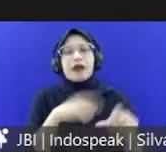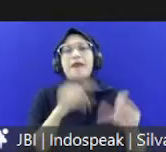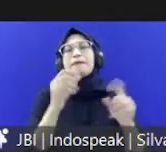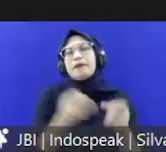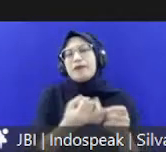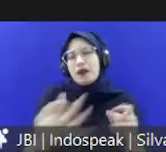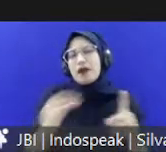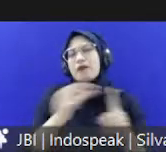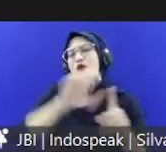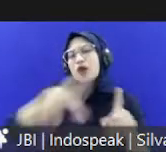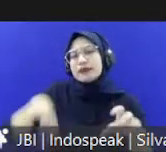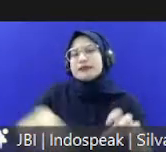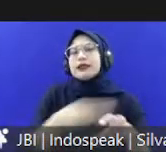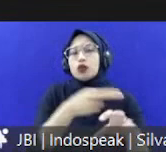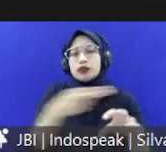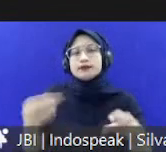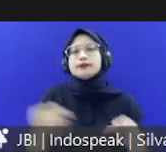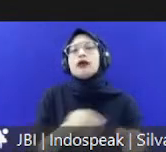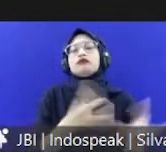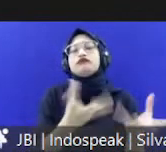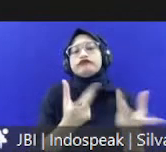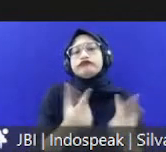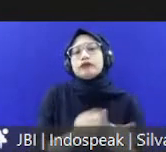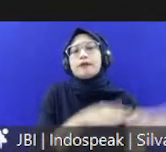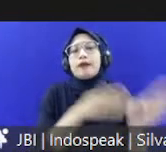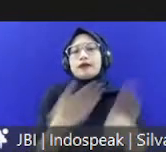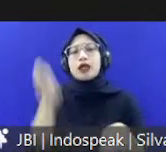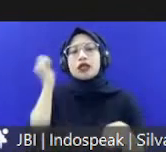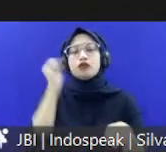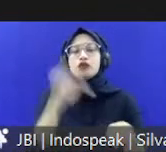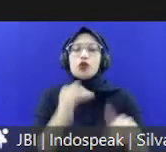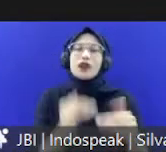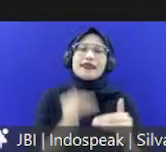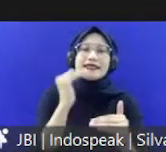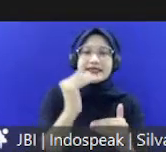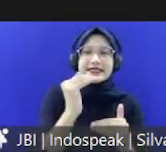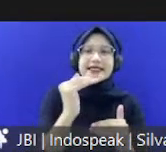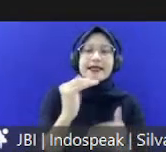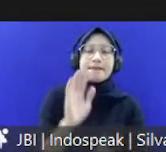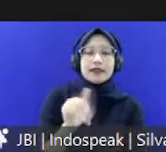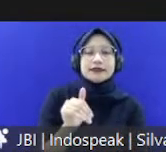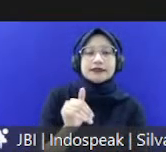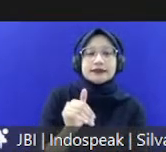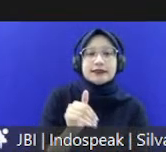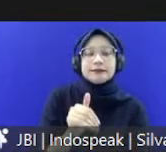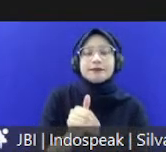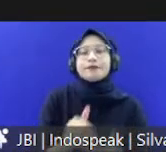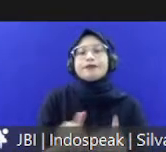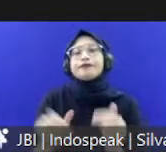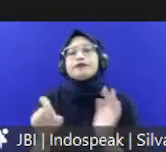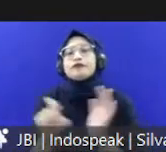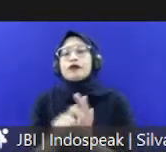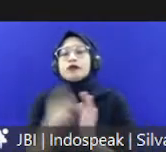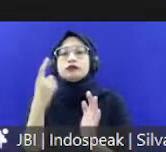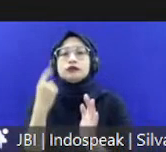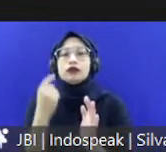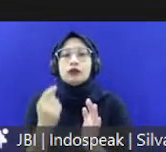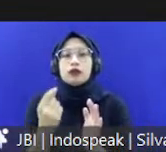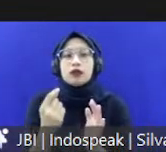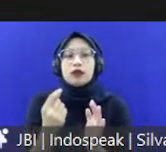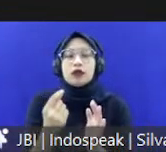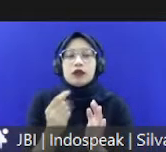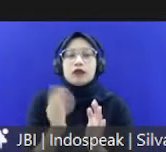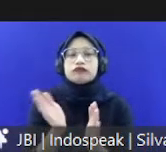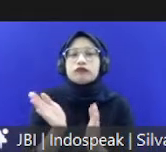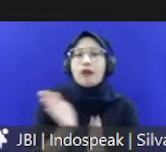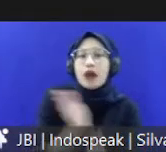one. It is true that like in Java area or western part of Indonesia, we still kind of like a very low one.